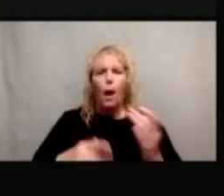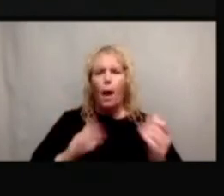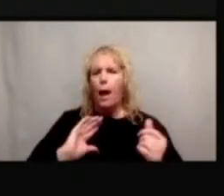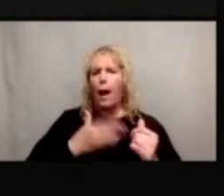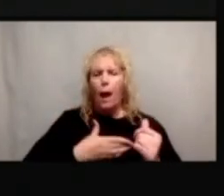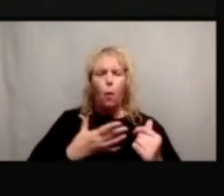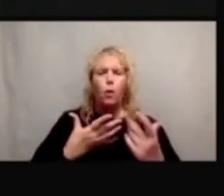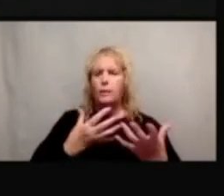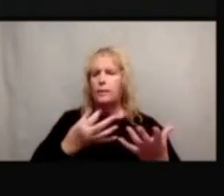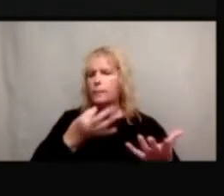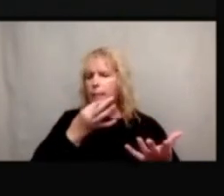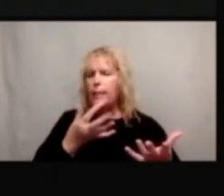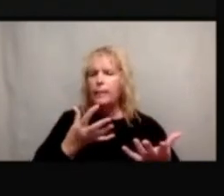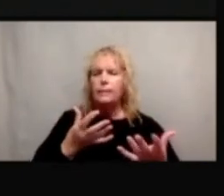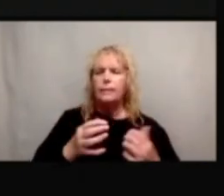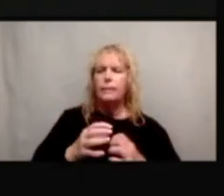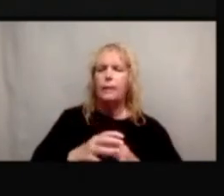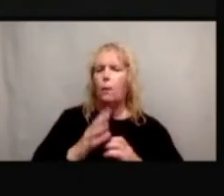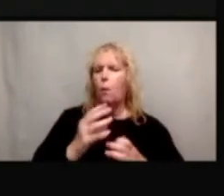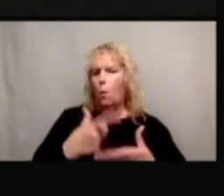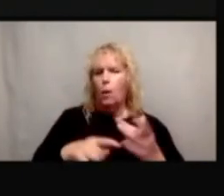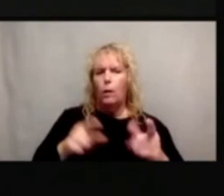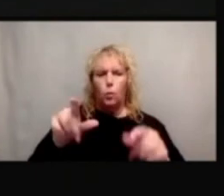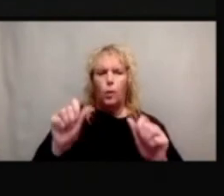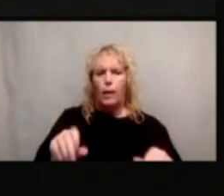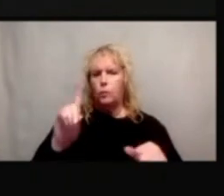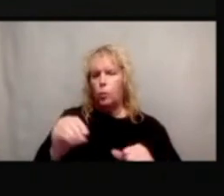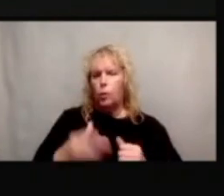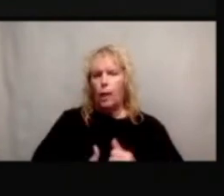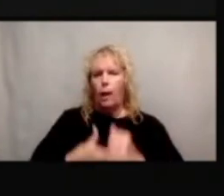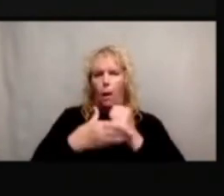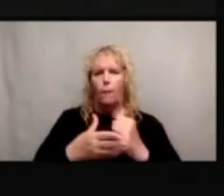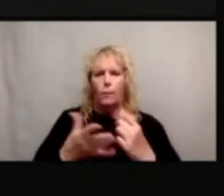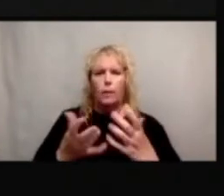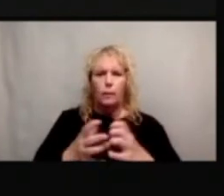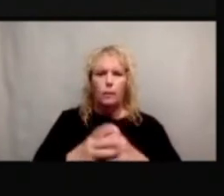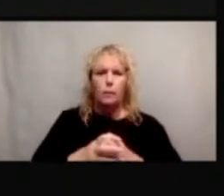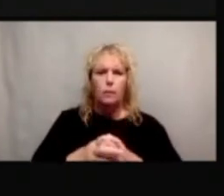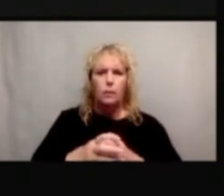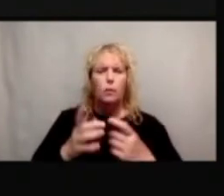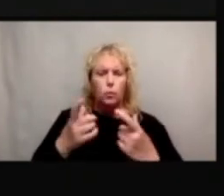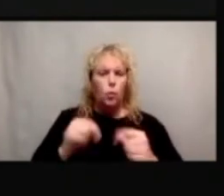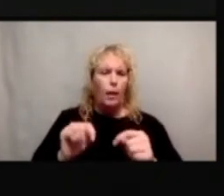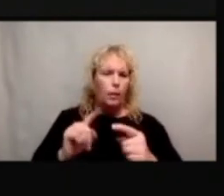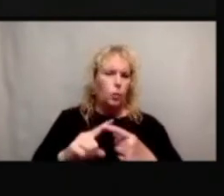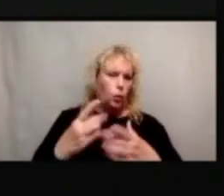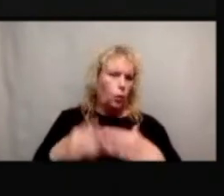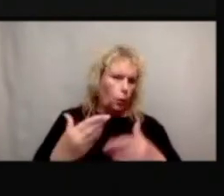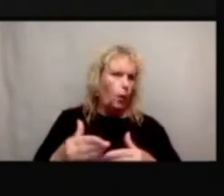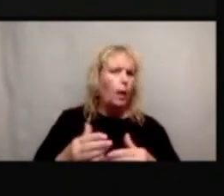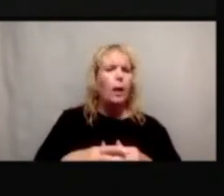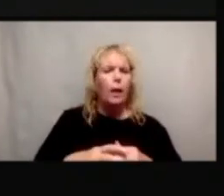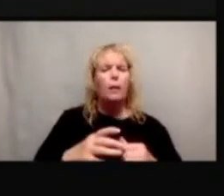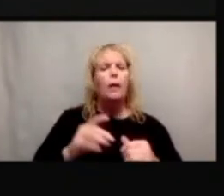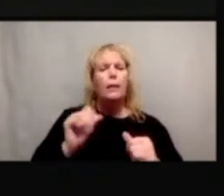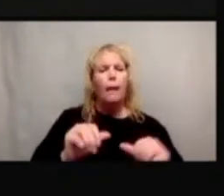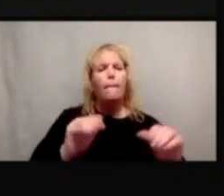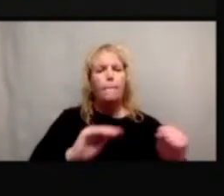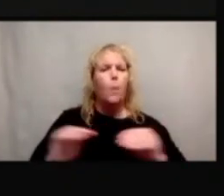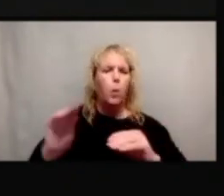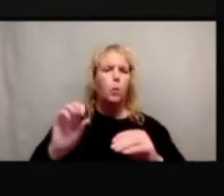health. So how can you access the healthcare information you might need to improve your health? But it definitely bleeds into